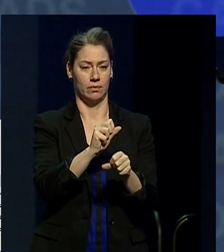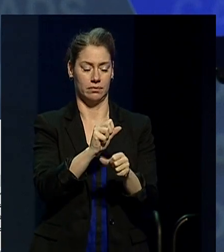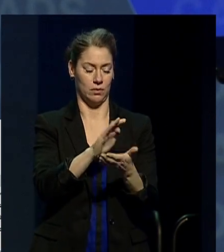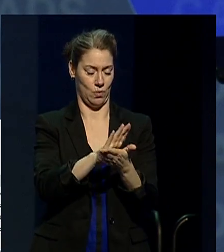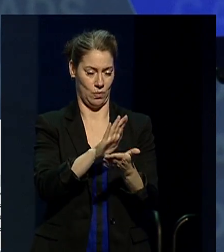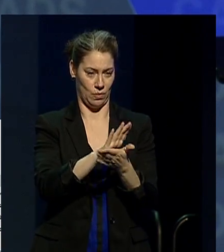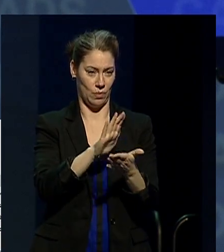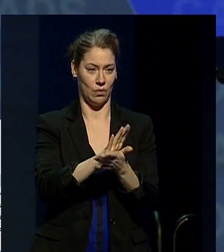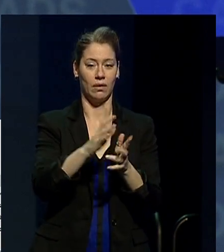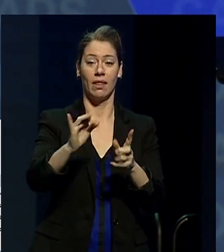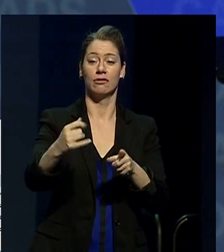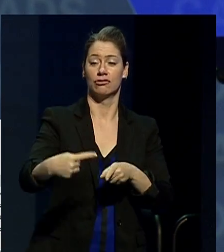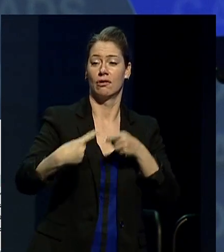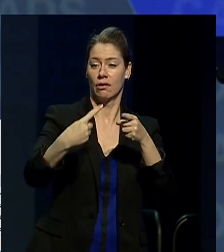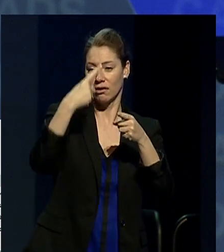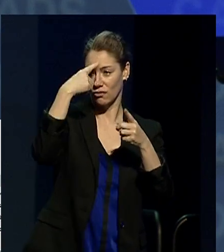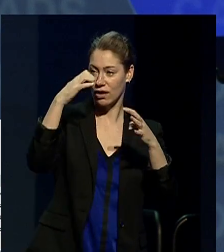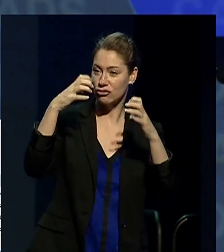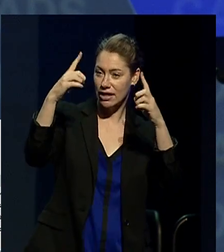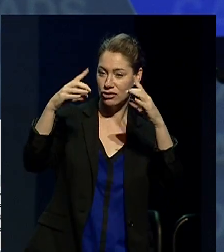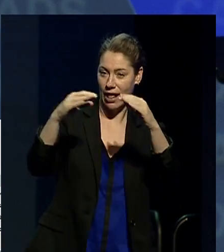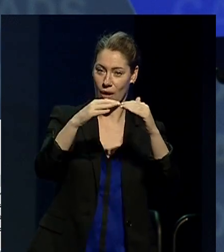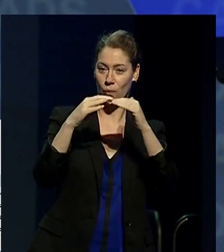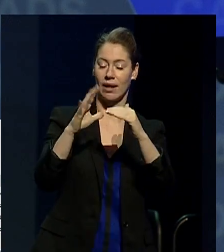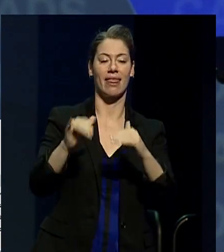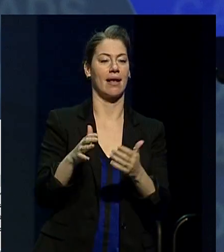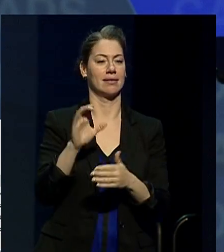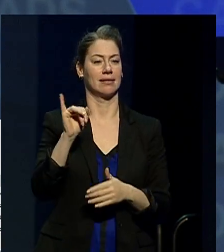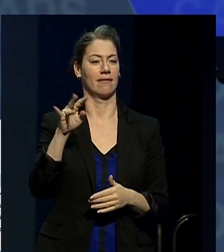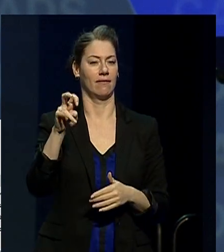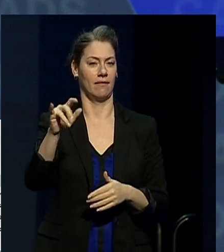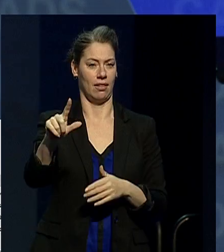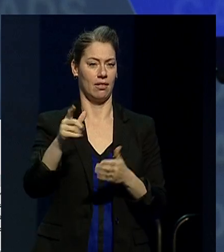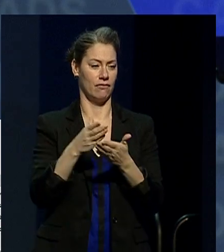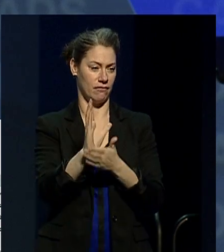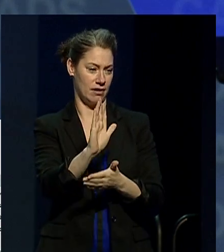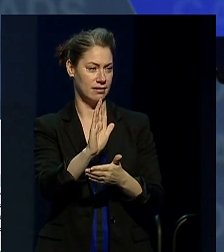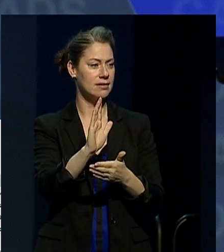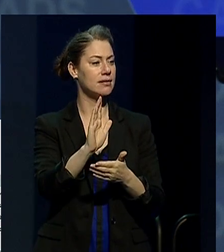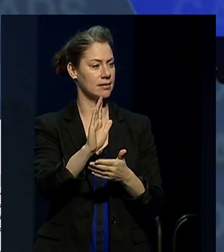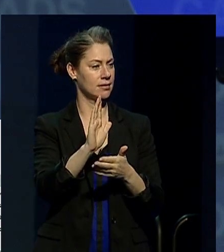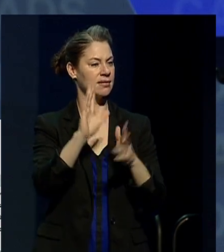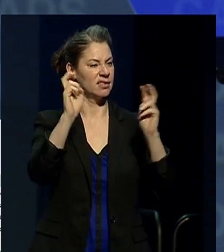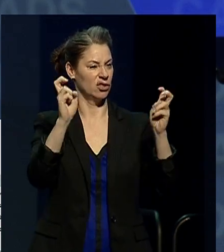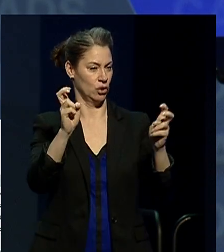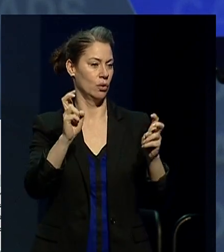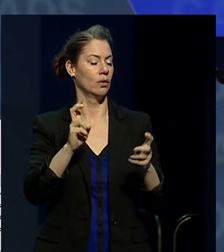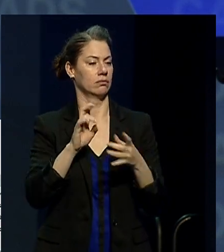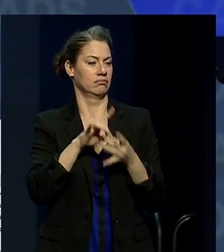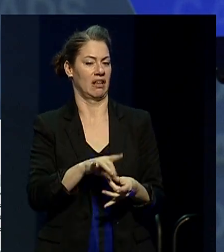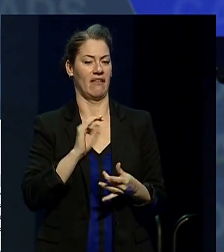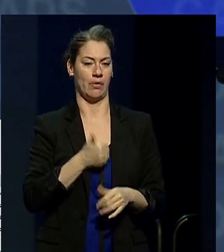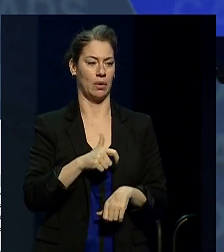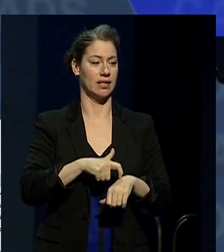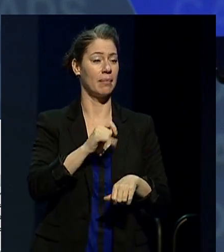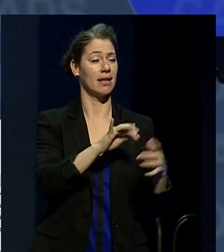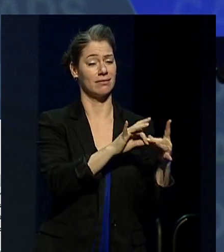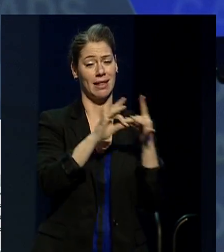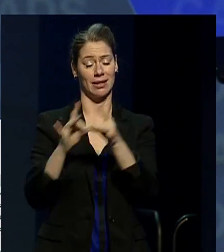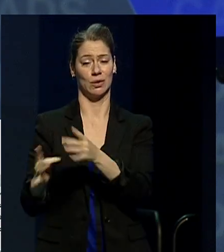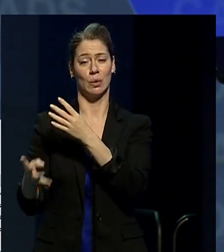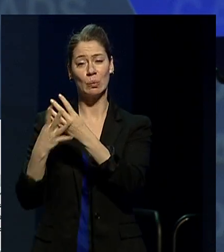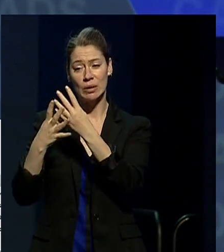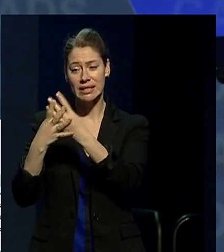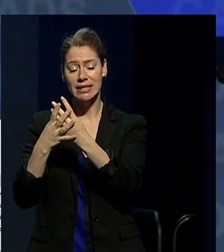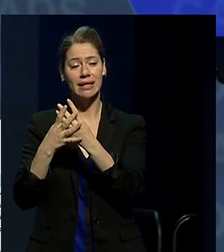struggle for education equity is the civil rights issue of our time. It's connected to the prison pipeline. It's